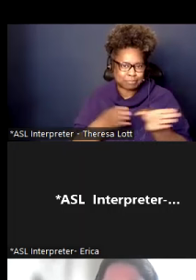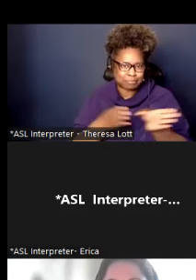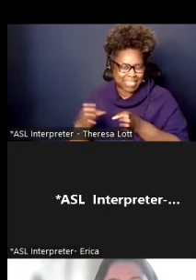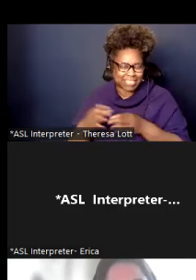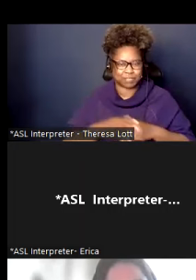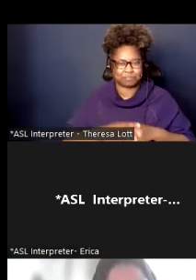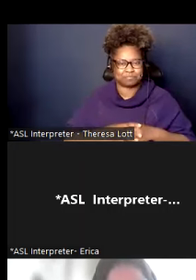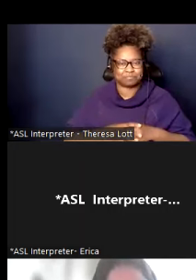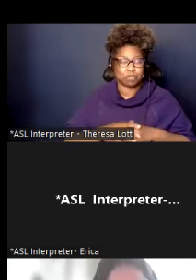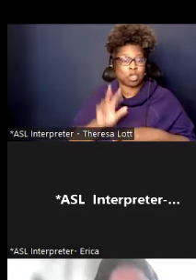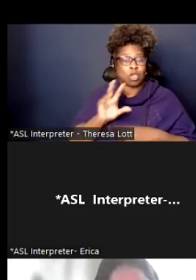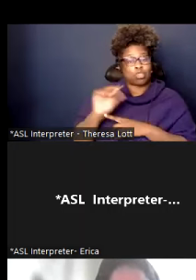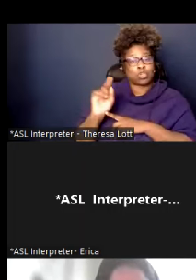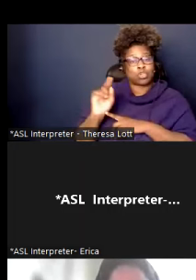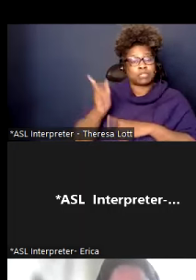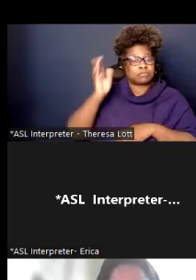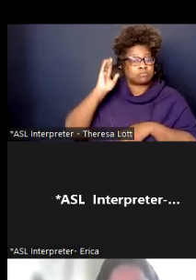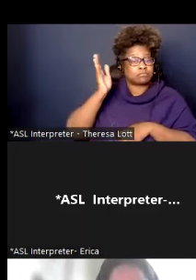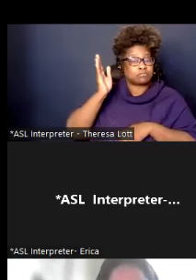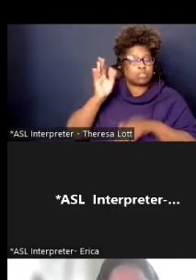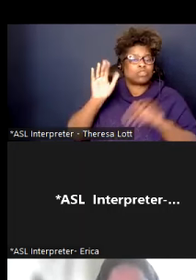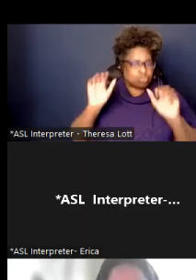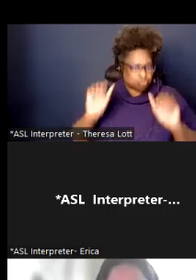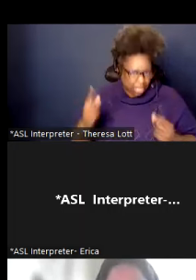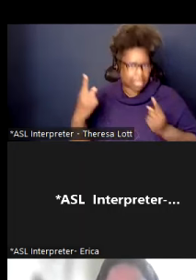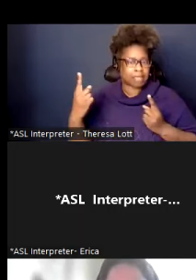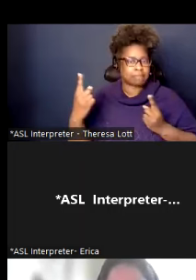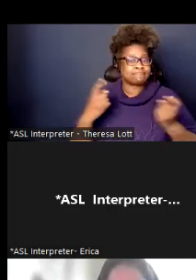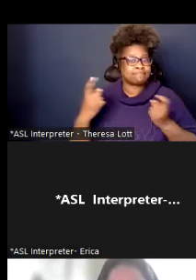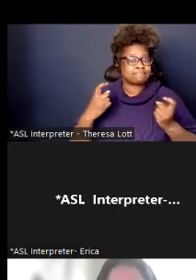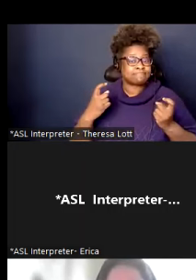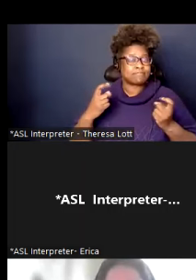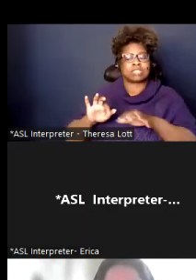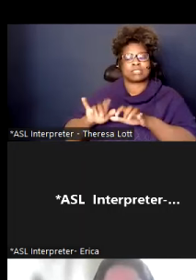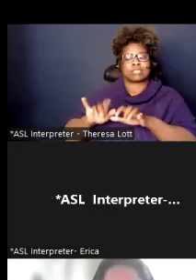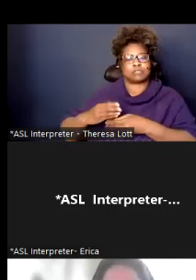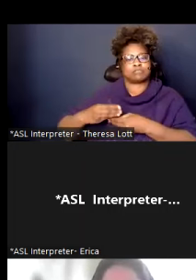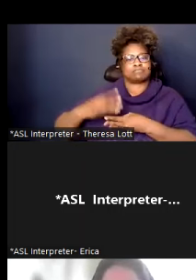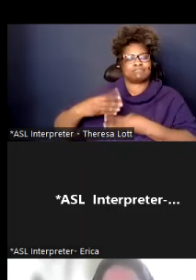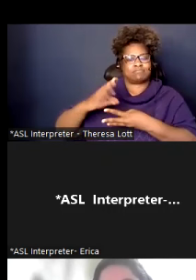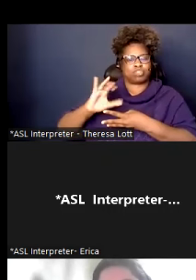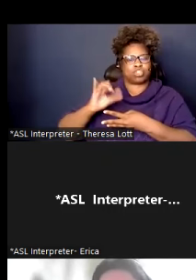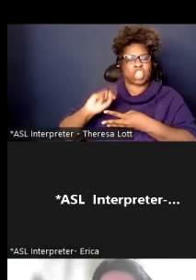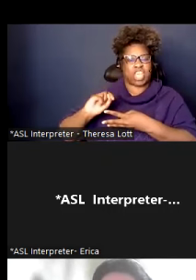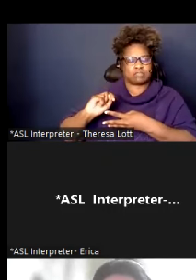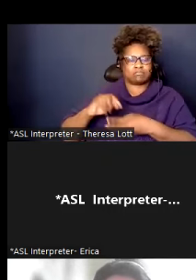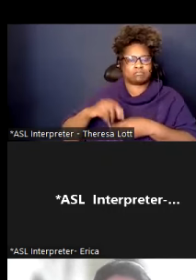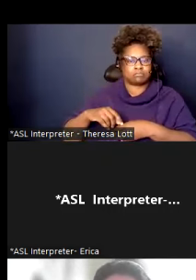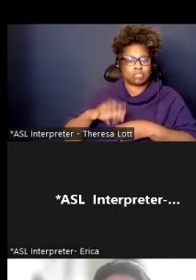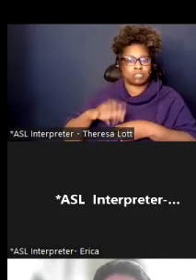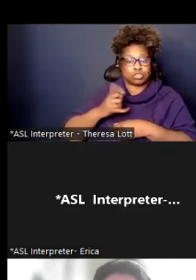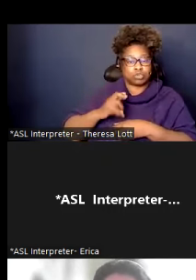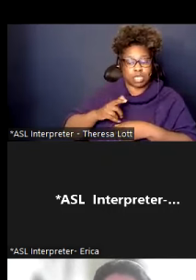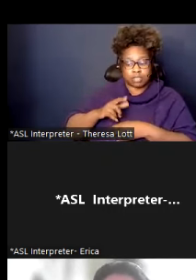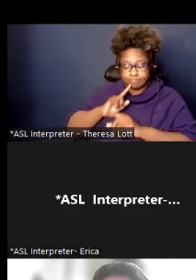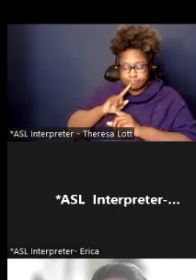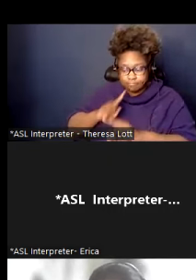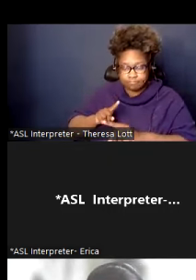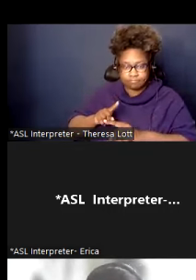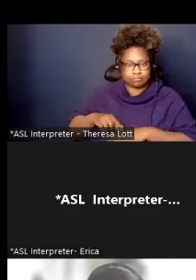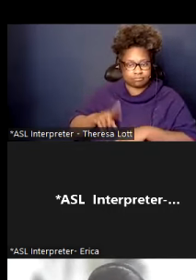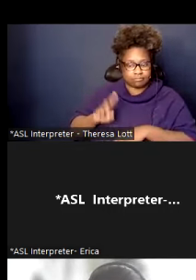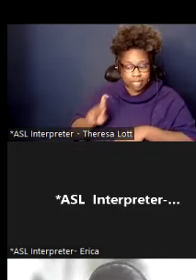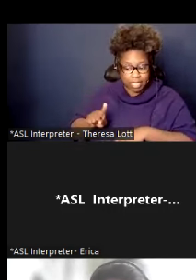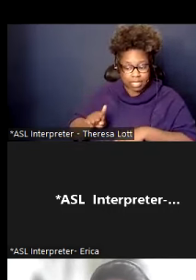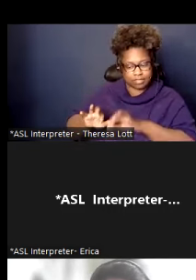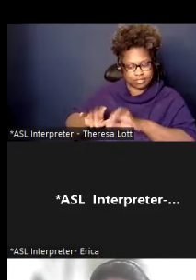you should feel free to ask questions in the chat and try to respond either in the chat directly or at the end of the presentation